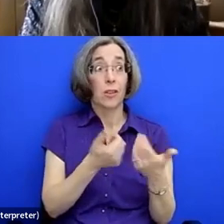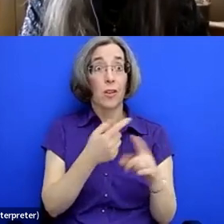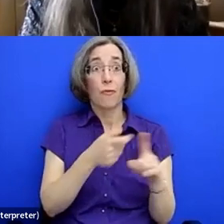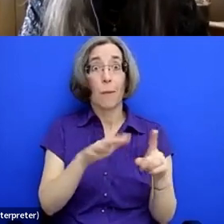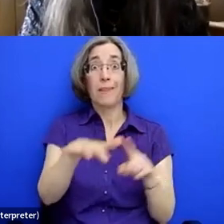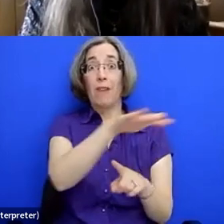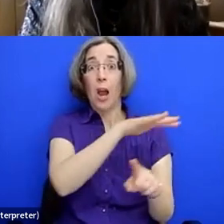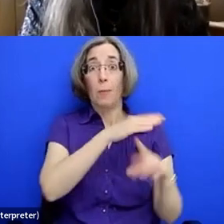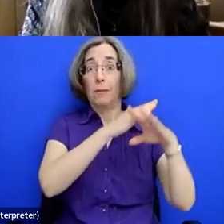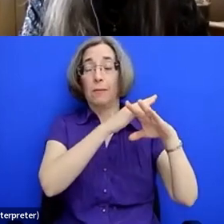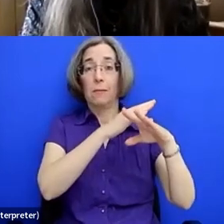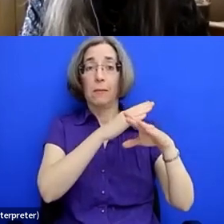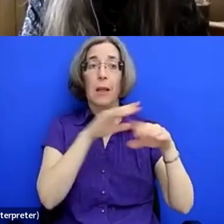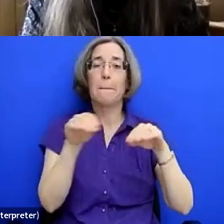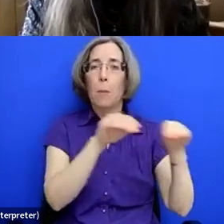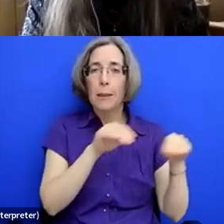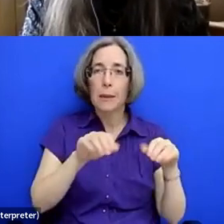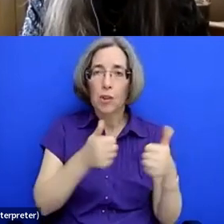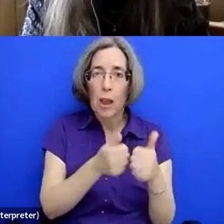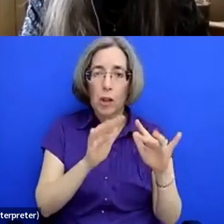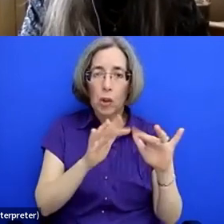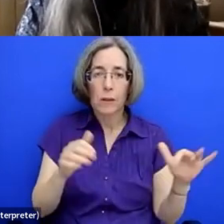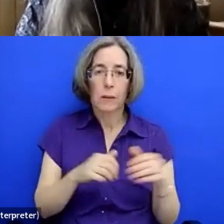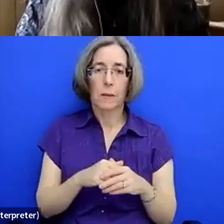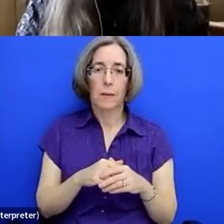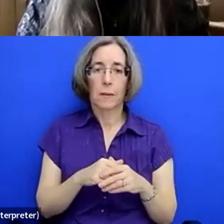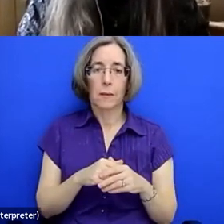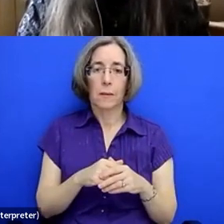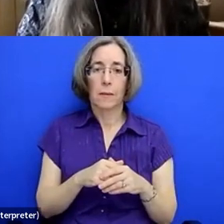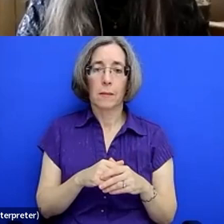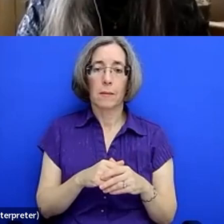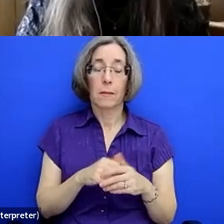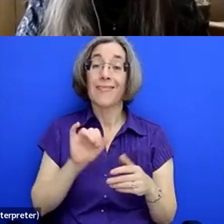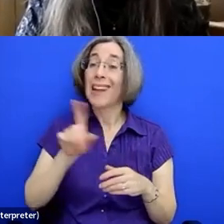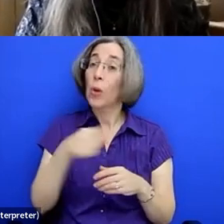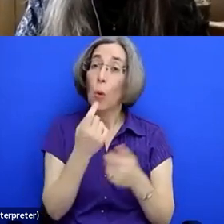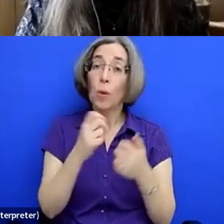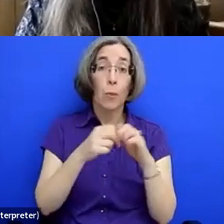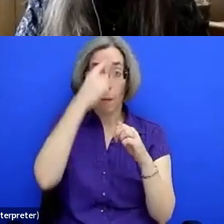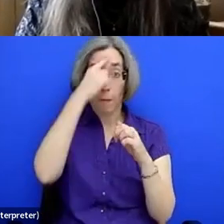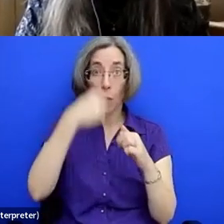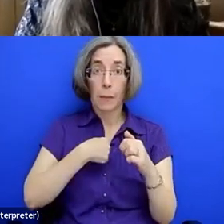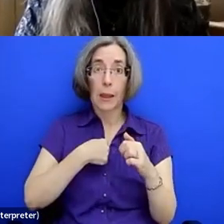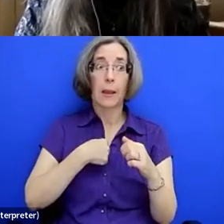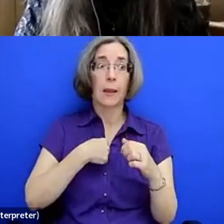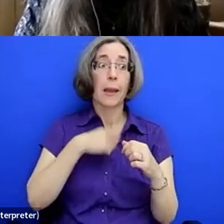environments, such as mobility challenges. This presents a problem only in environments with stairs that I traverse.